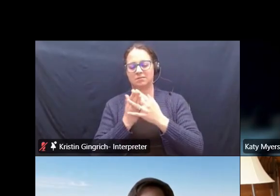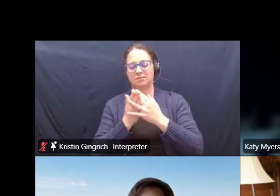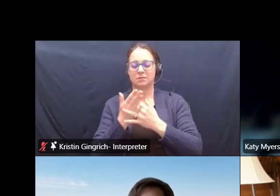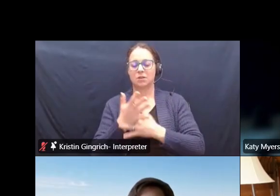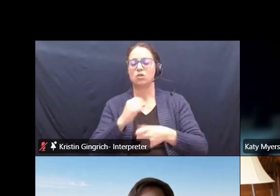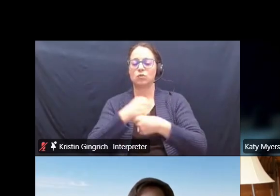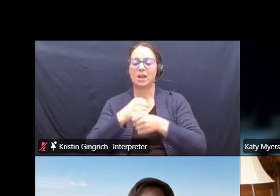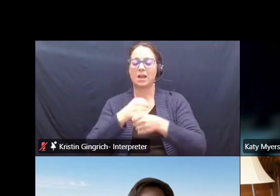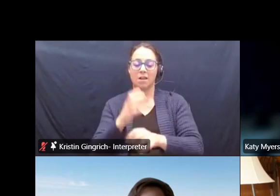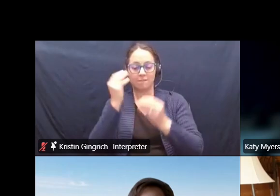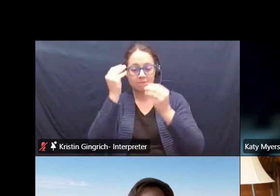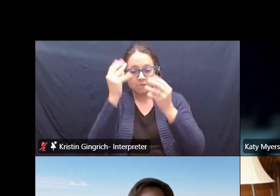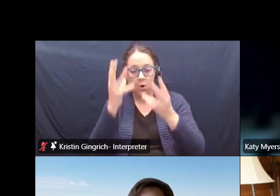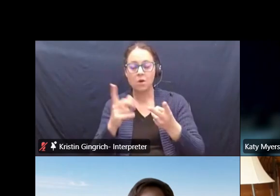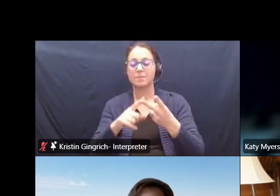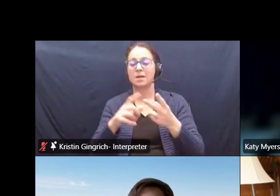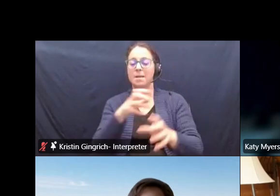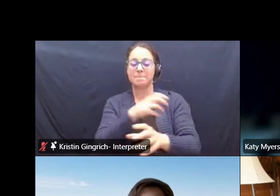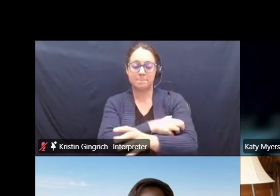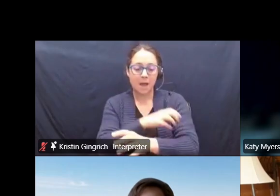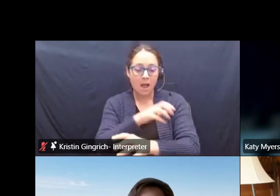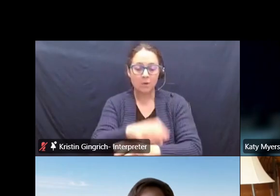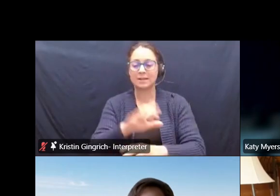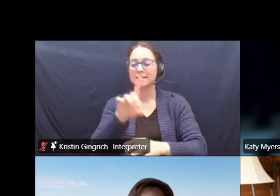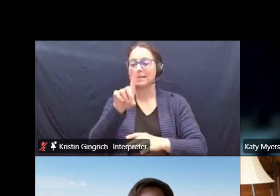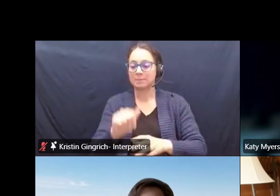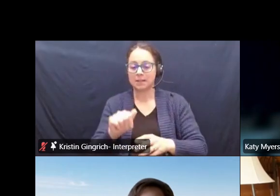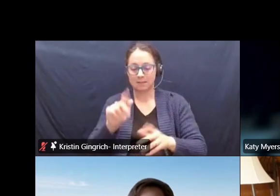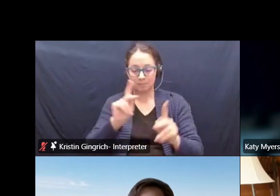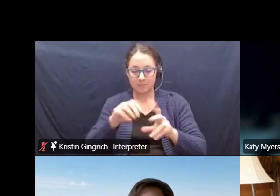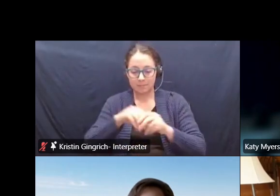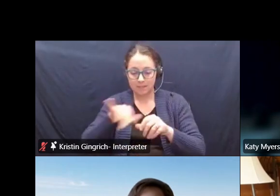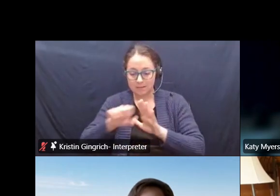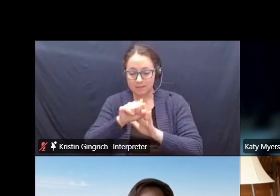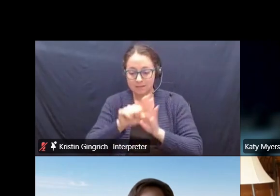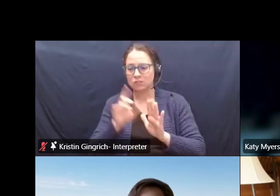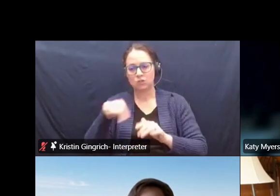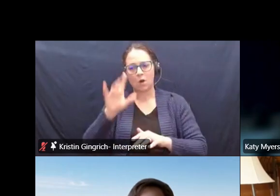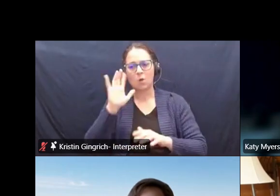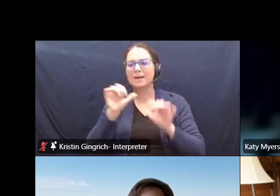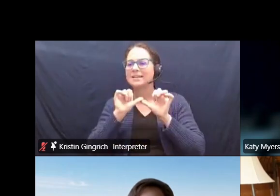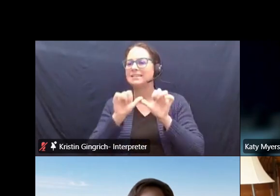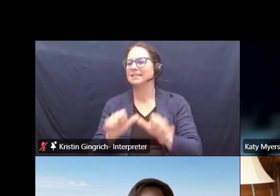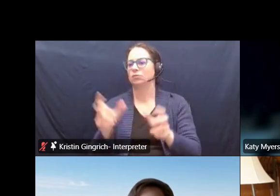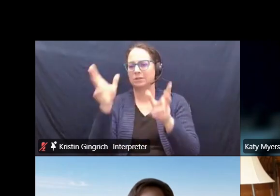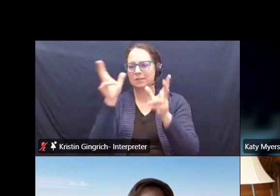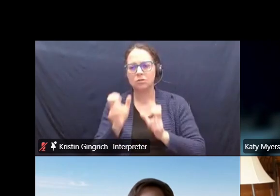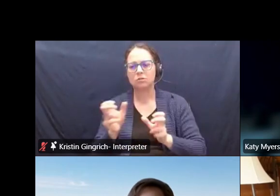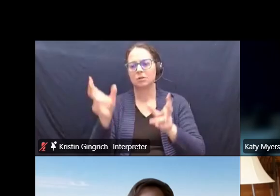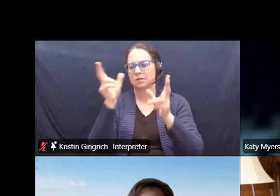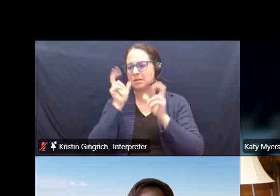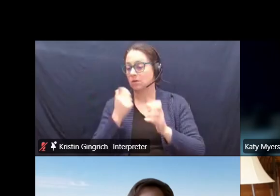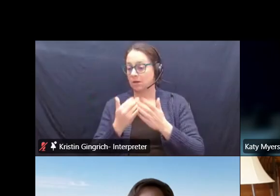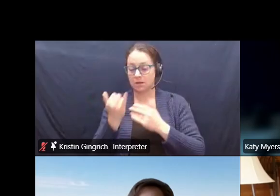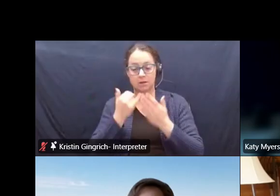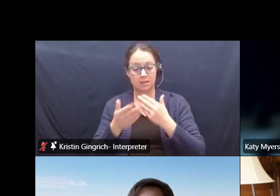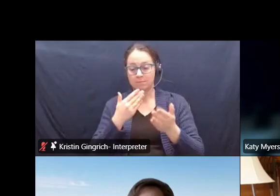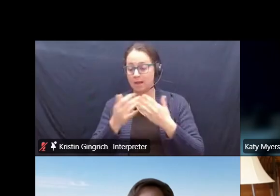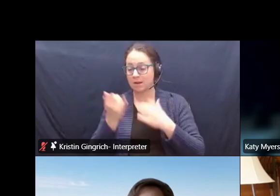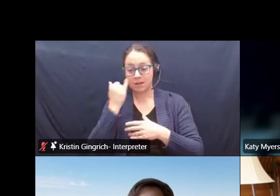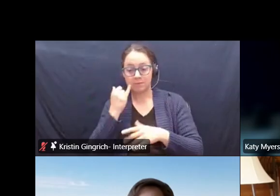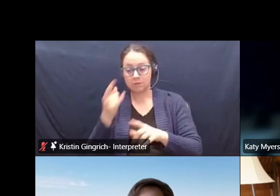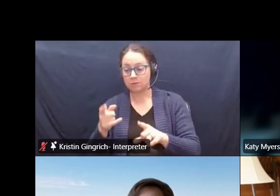empowered disability in this state. And you're going to continue hearing that, whether you choose to turn